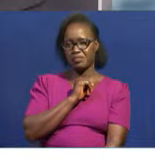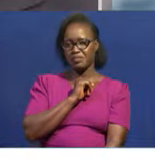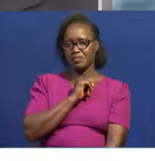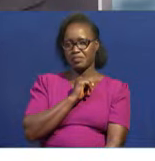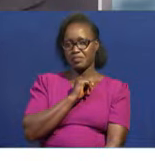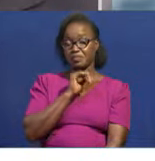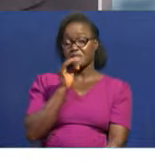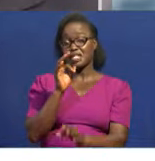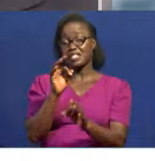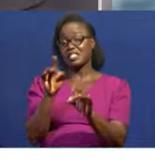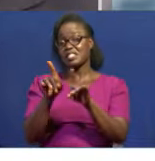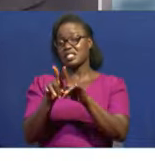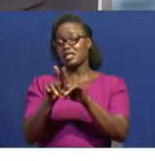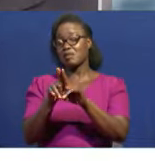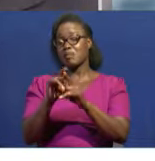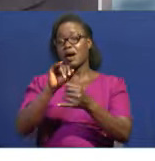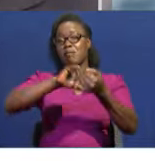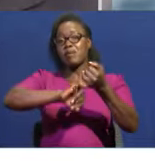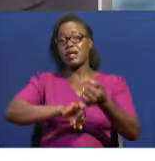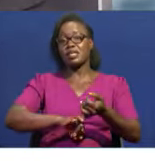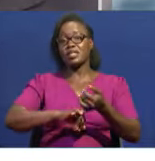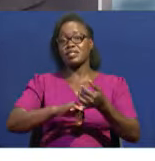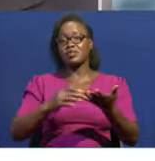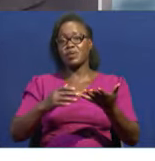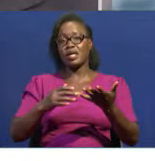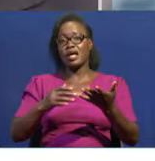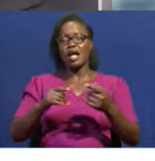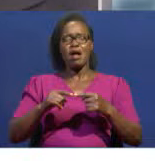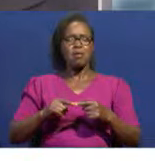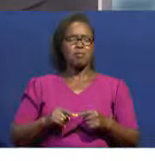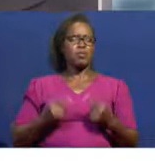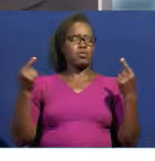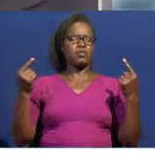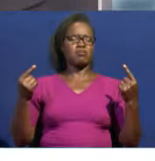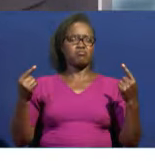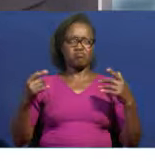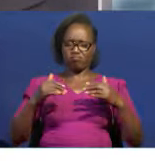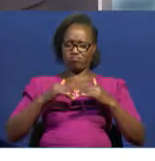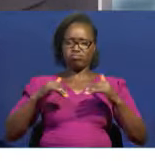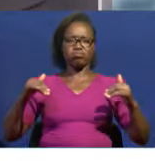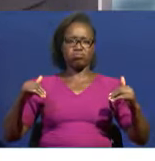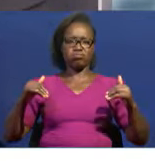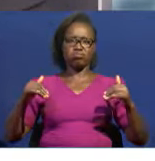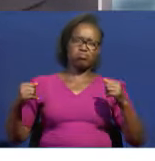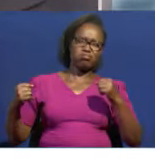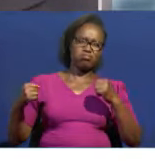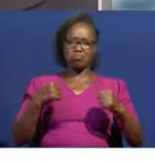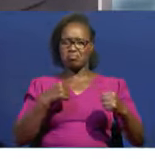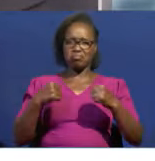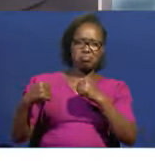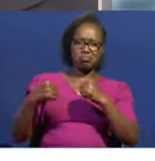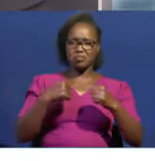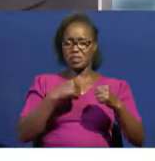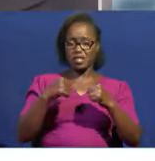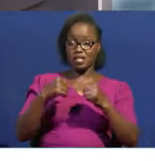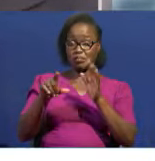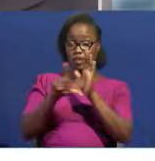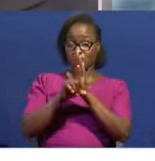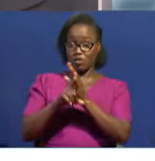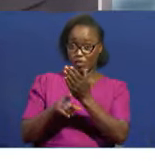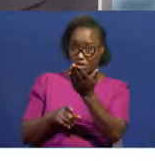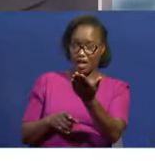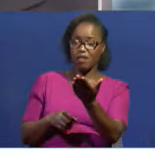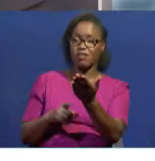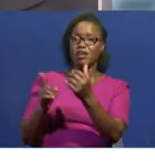event of a marriage where it has considerably broken down, it becomes quite a challenge. But of course, the law has a provision. This